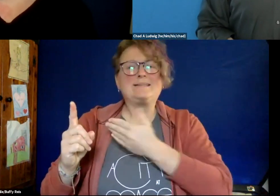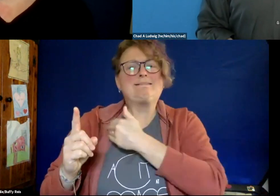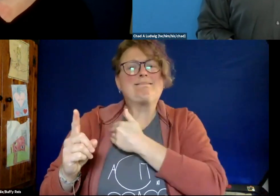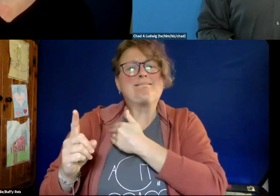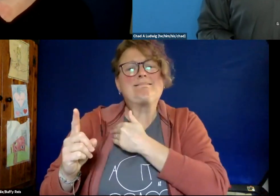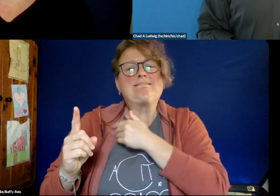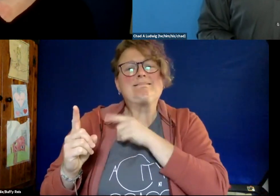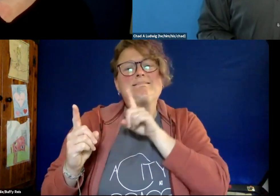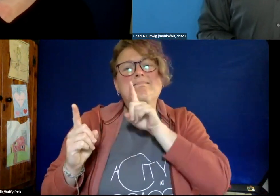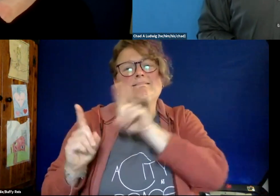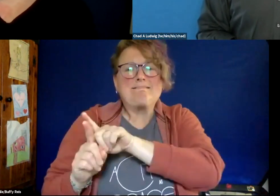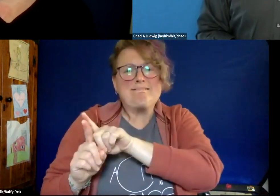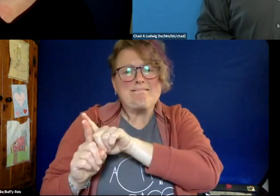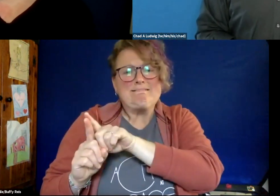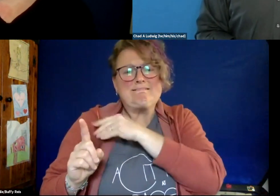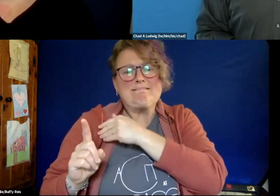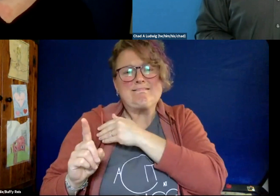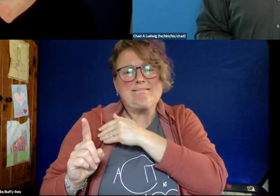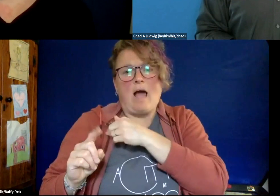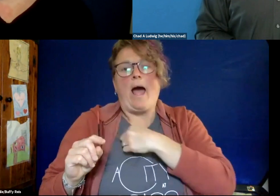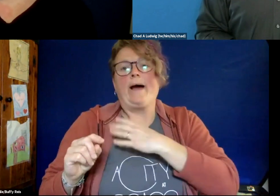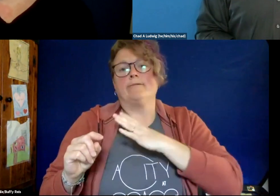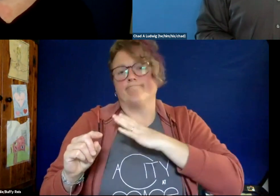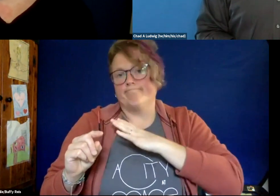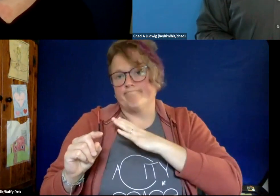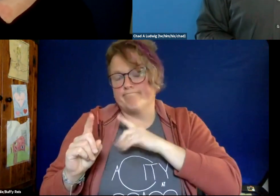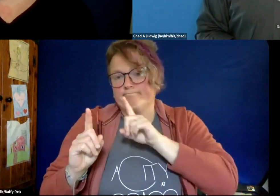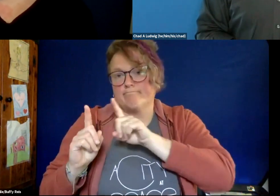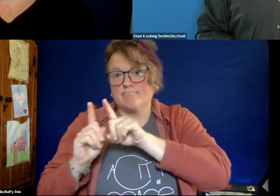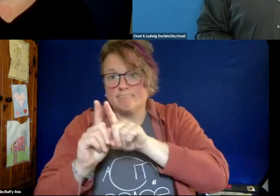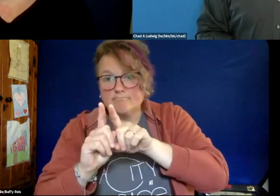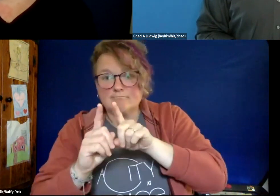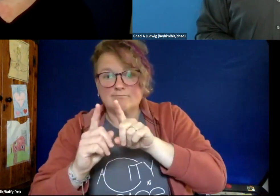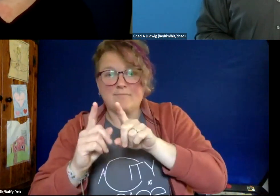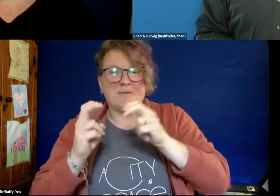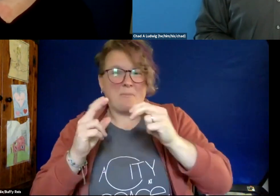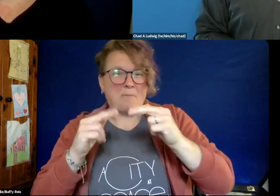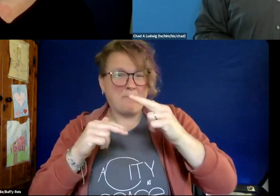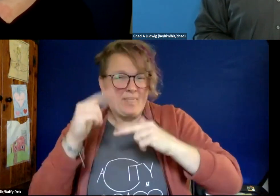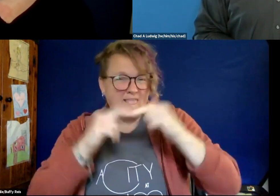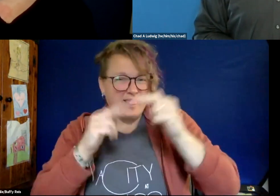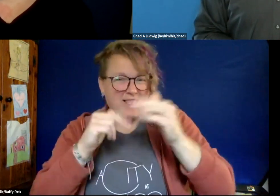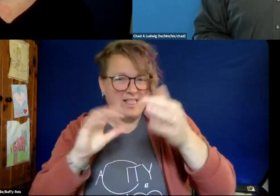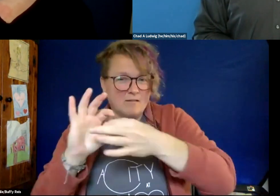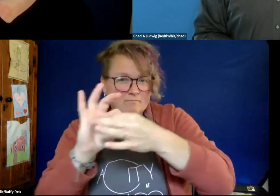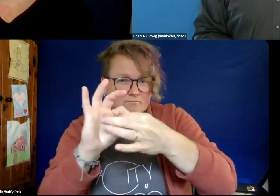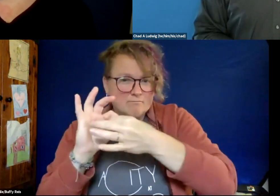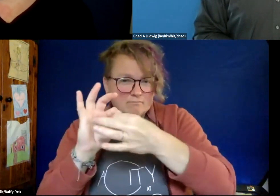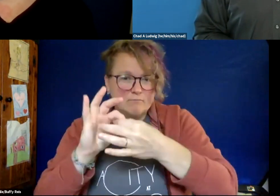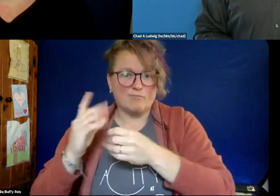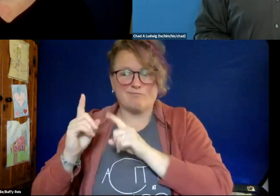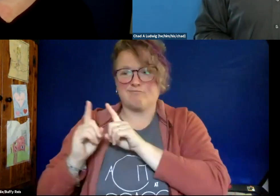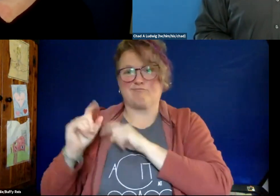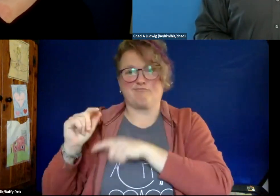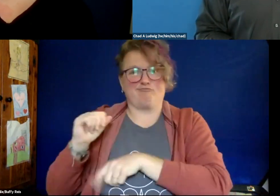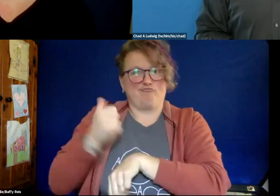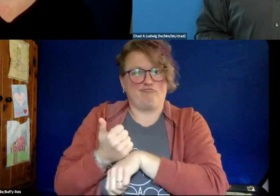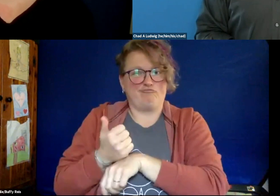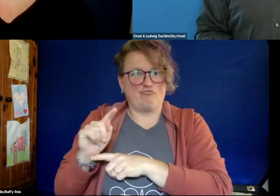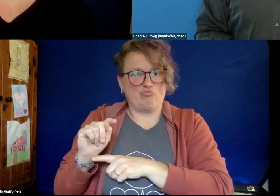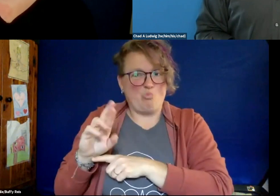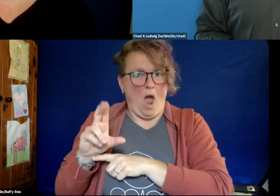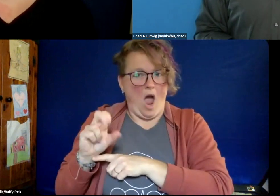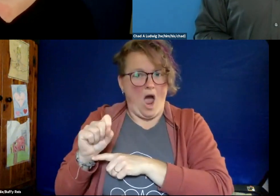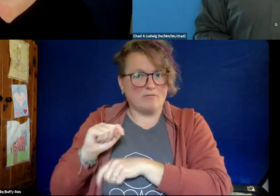breaches of confidentiality. Okay, so what if they want me to be with my friend? And maybe